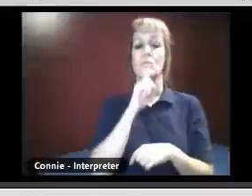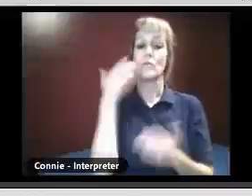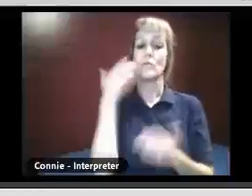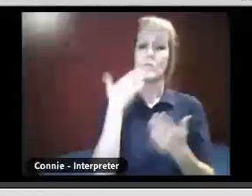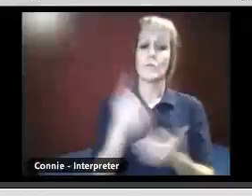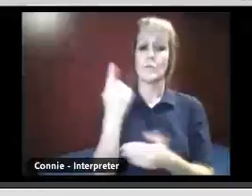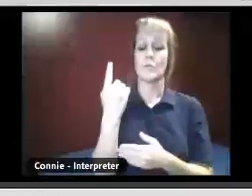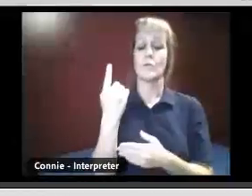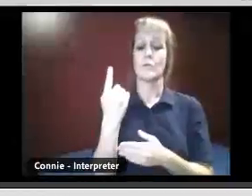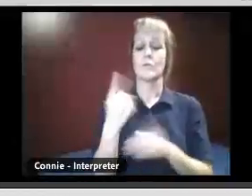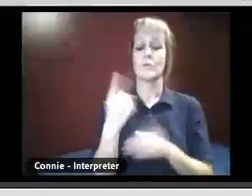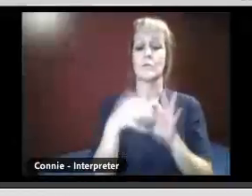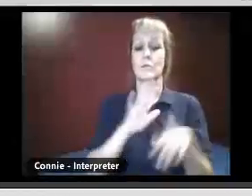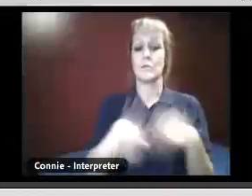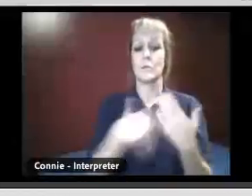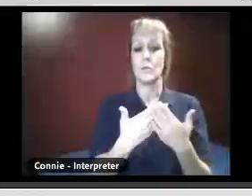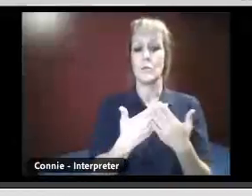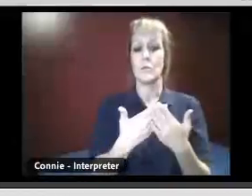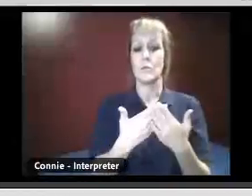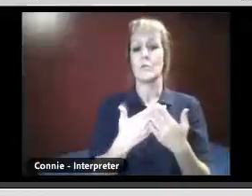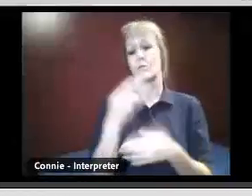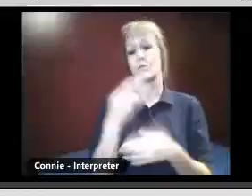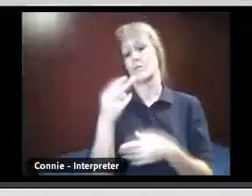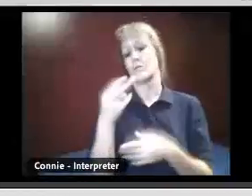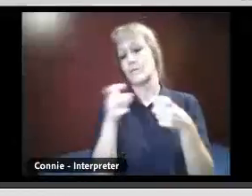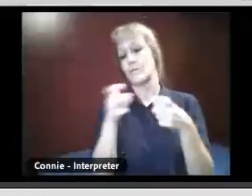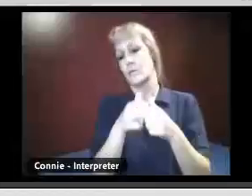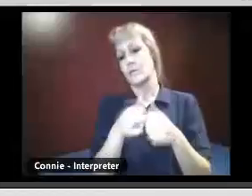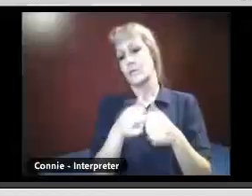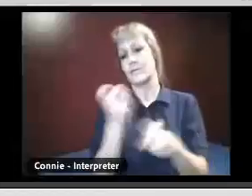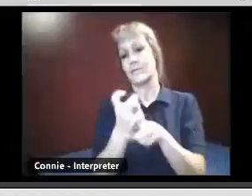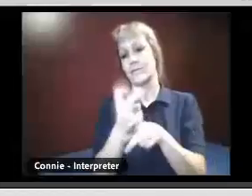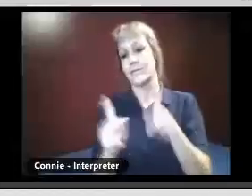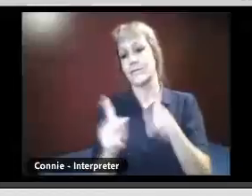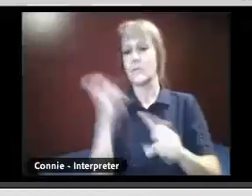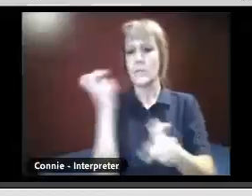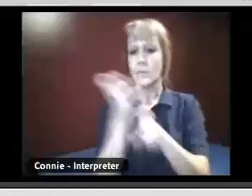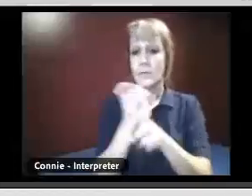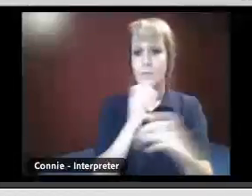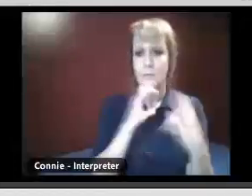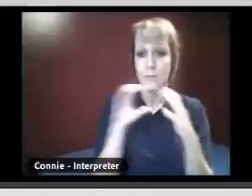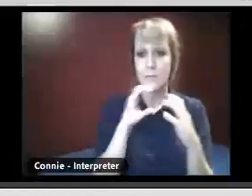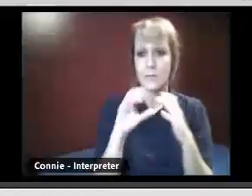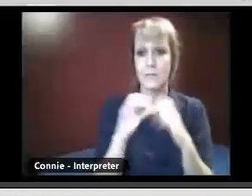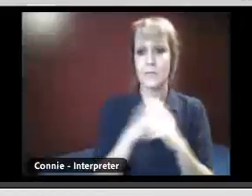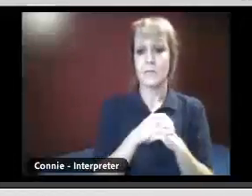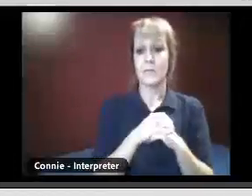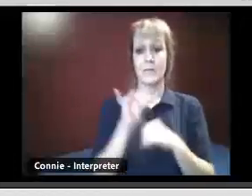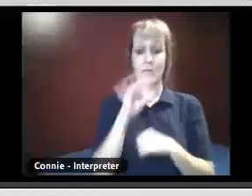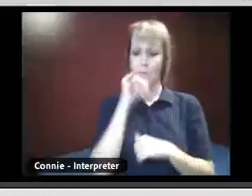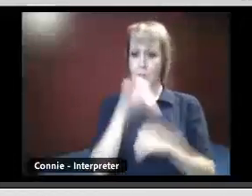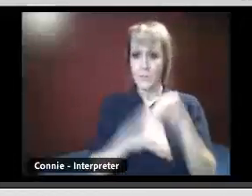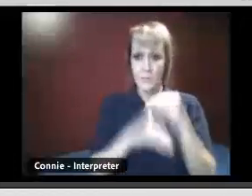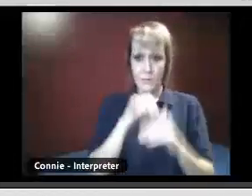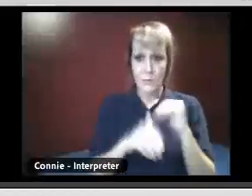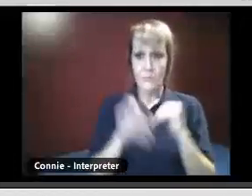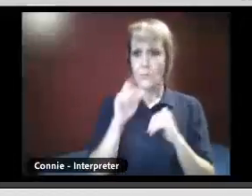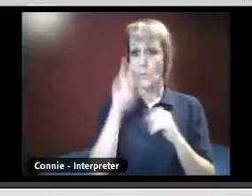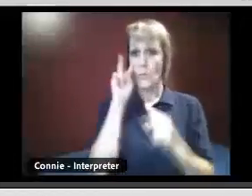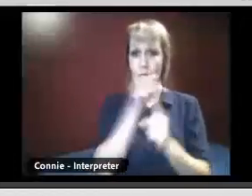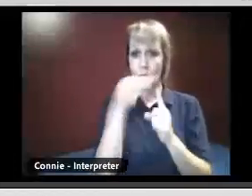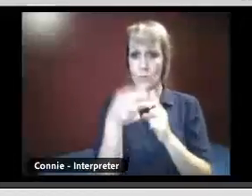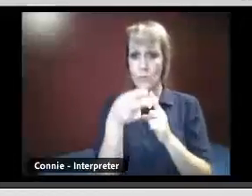with all of the ones on handling difficult people is difficult conversations. Remember I said, if we're not comfortable or perceive it to be